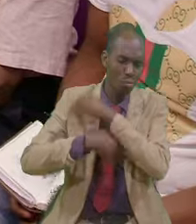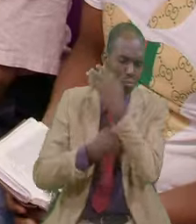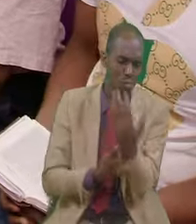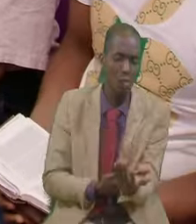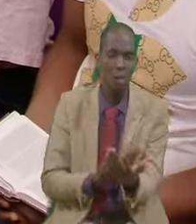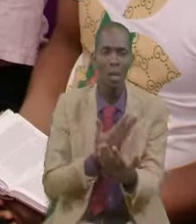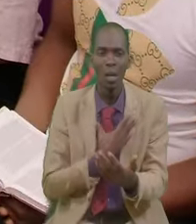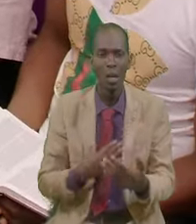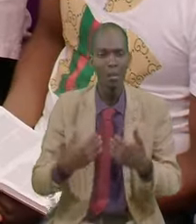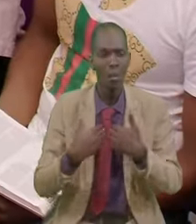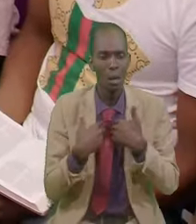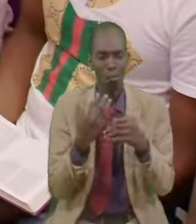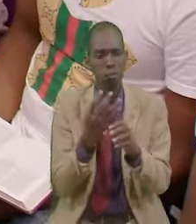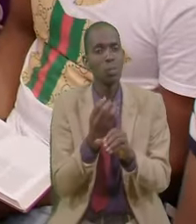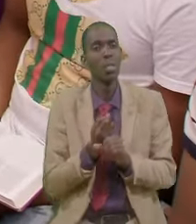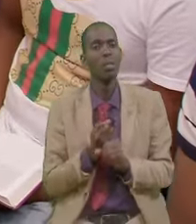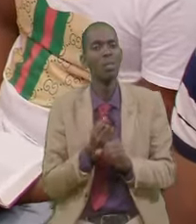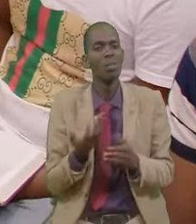taken,